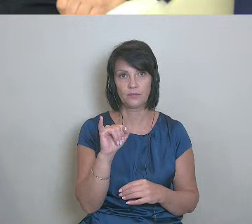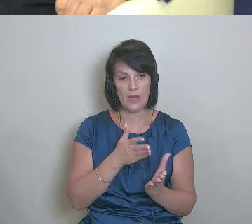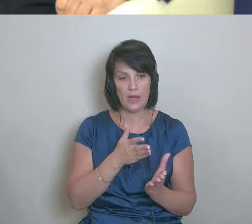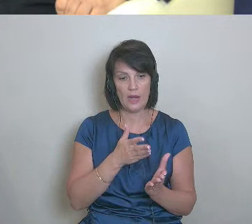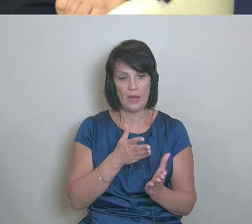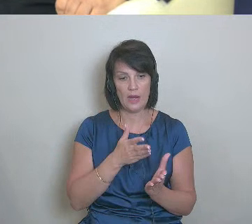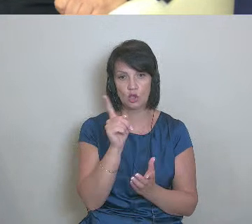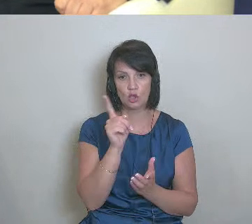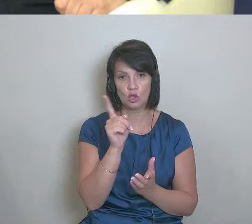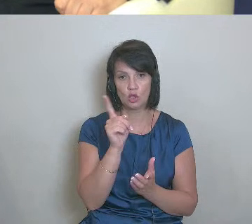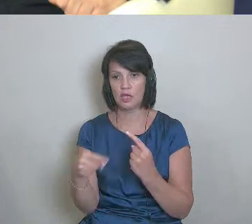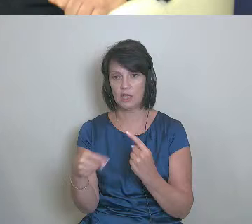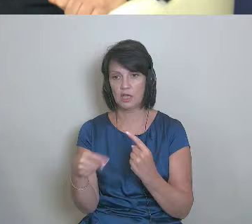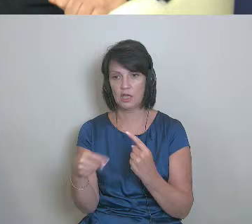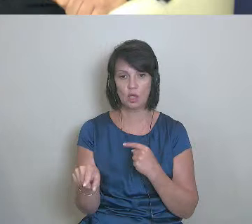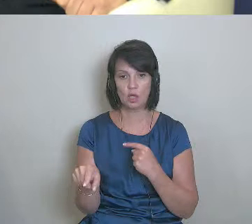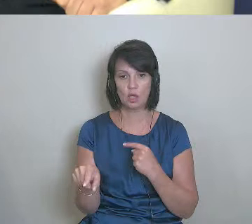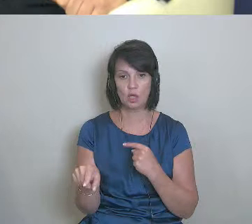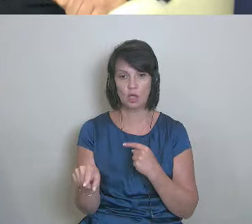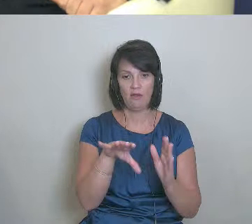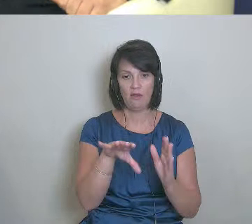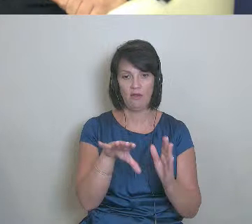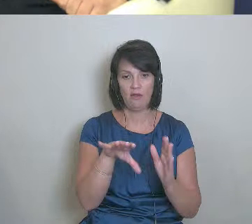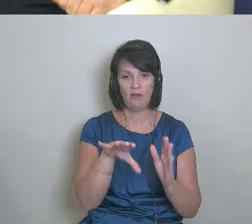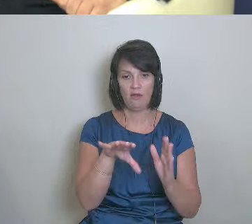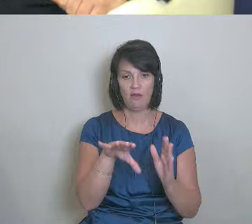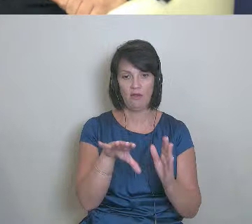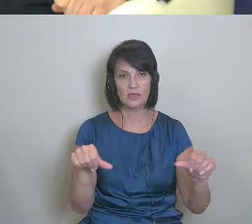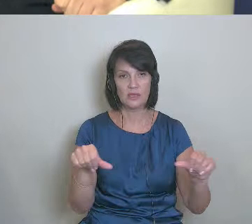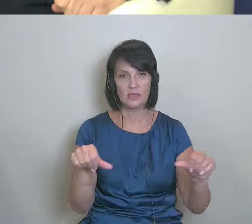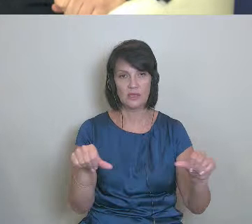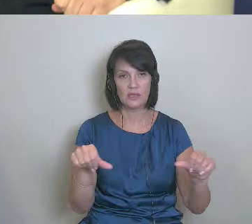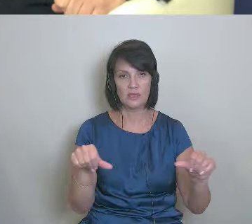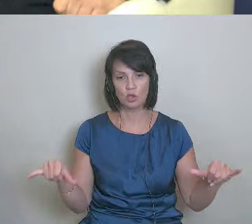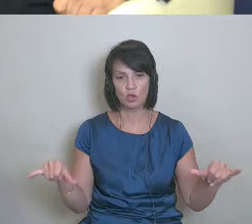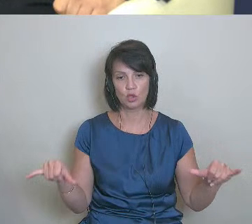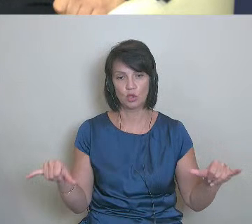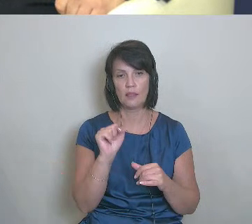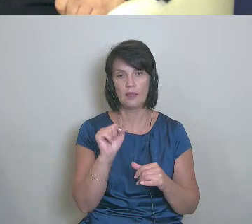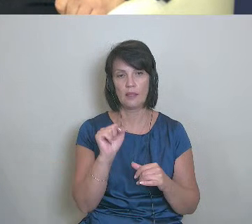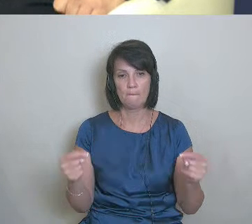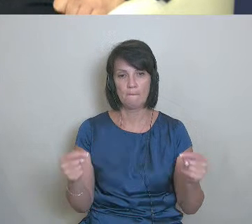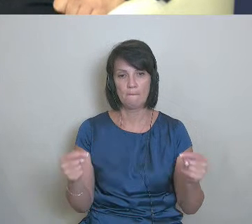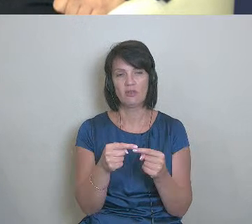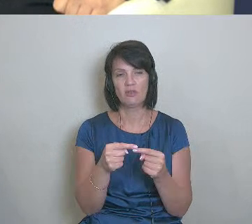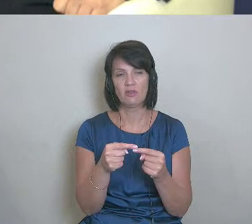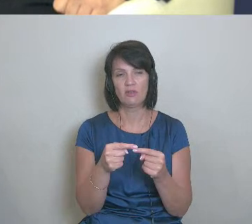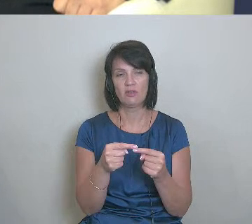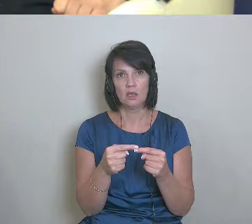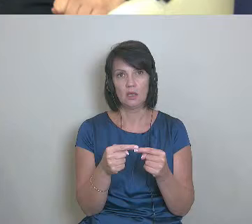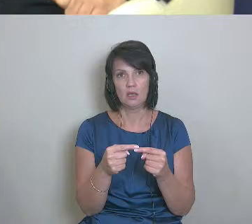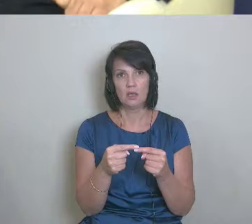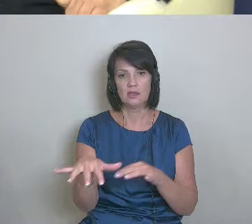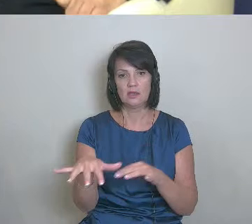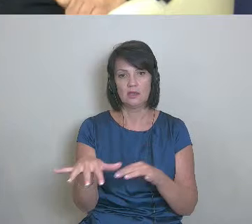the jurisdiction of certain TEC covers certain